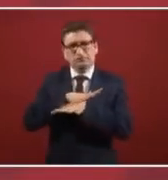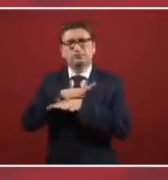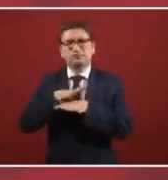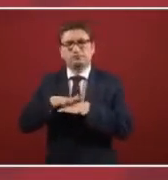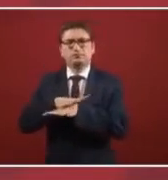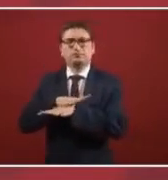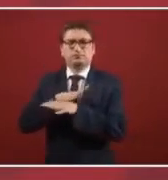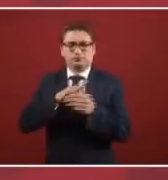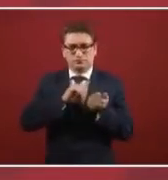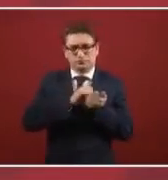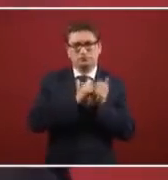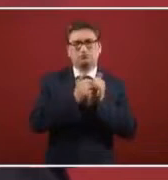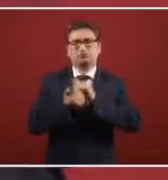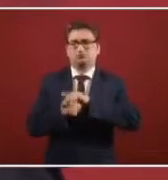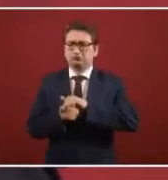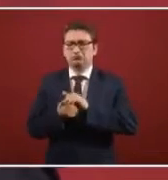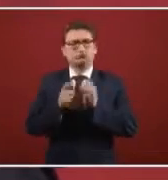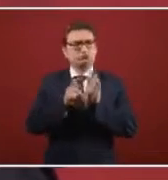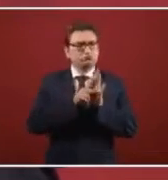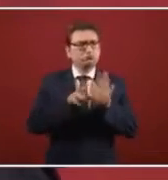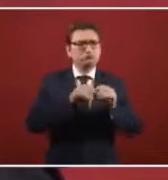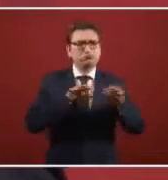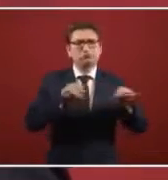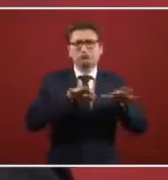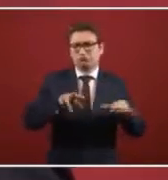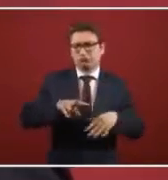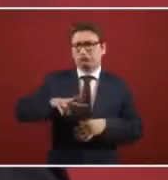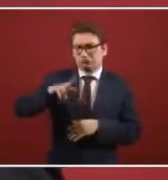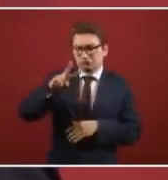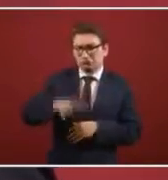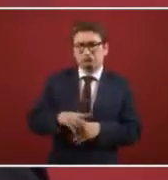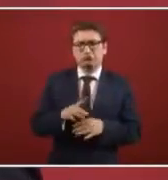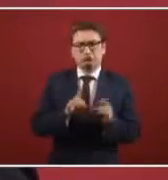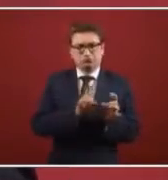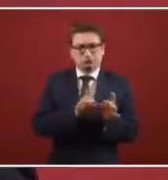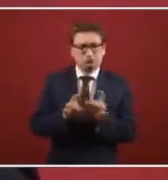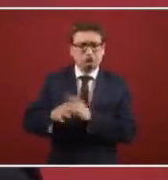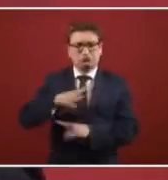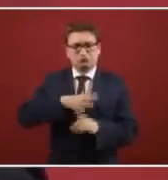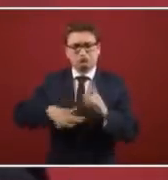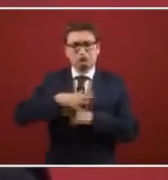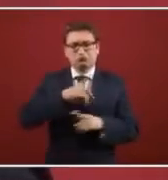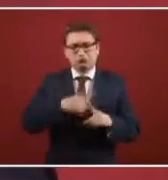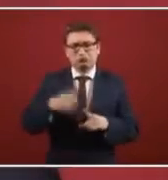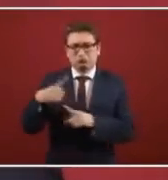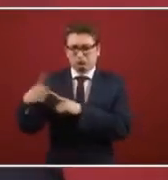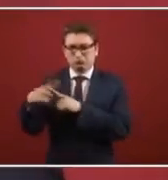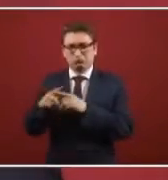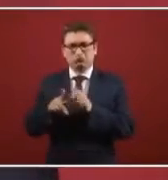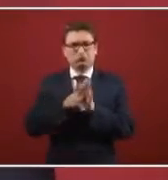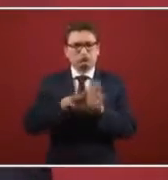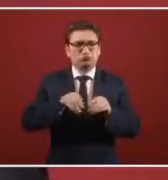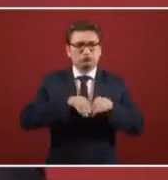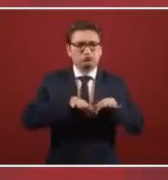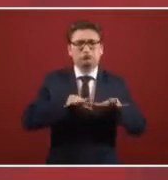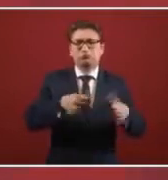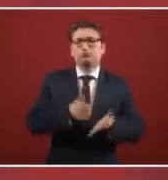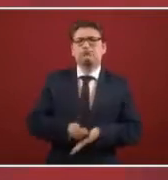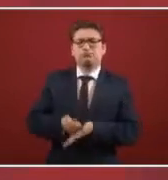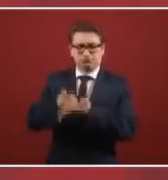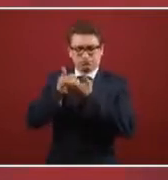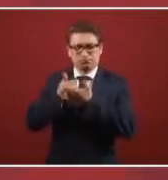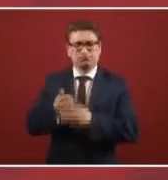ha newspapers dado a conocer la realidad used to y ha give the contribuido reality, a la transformación de la and they realidad.